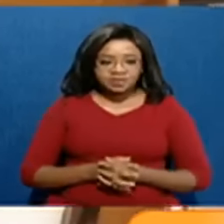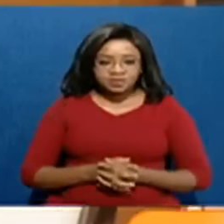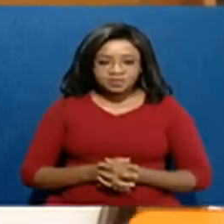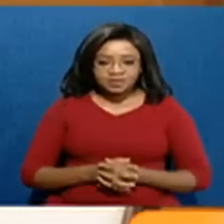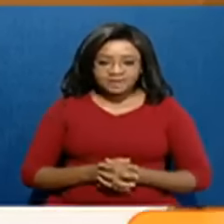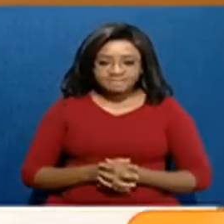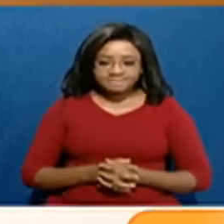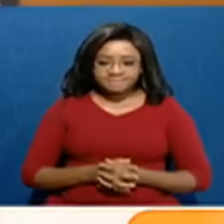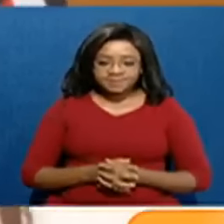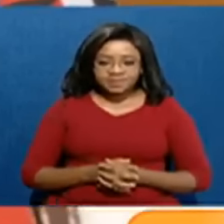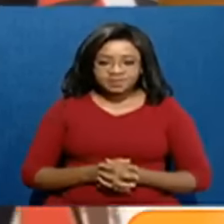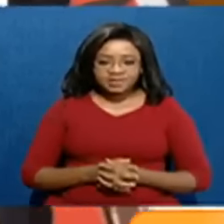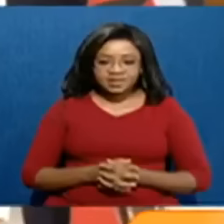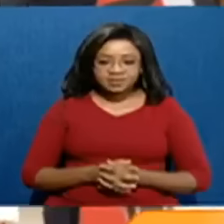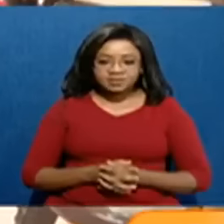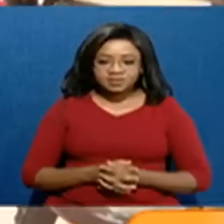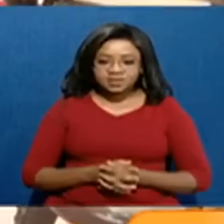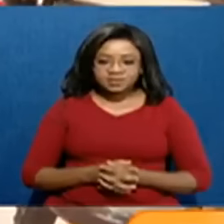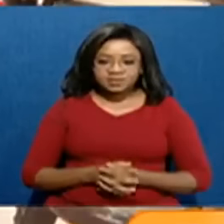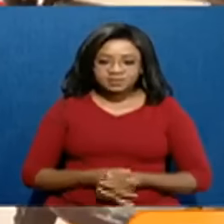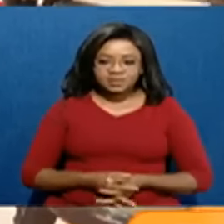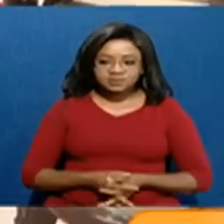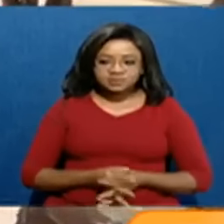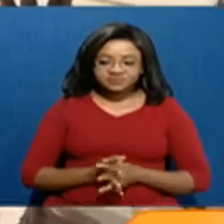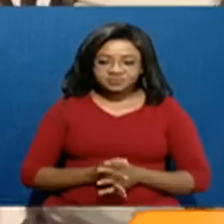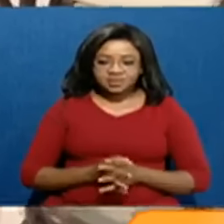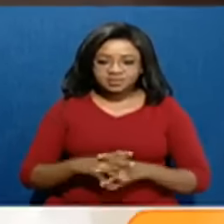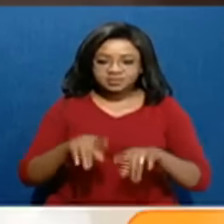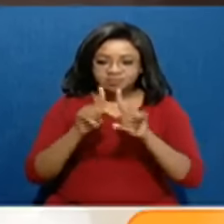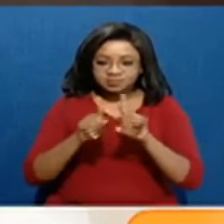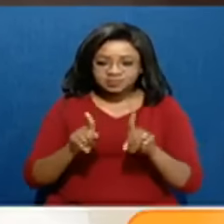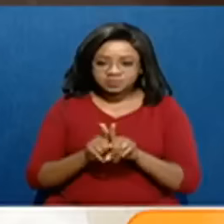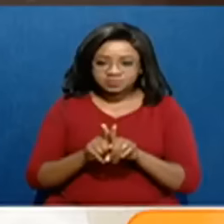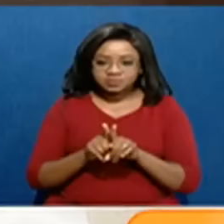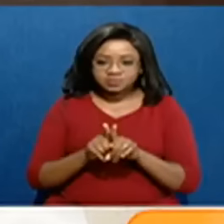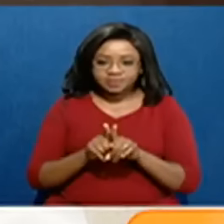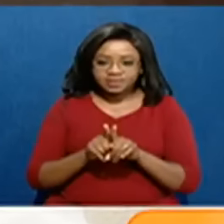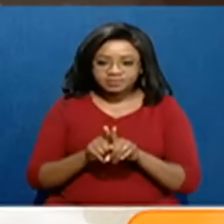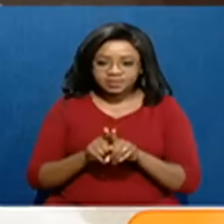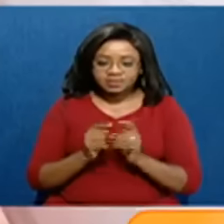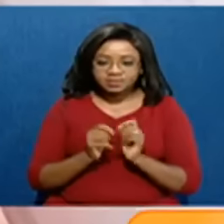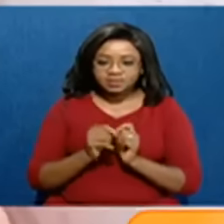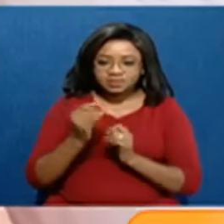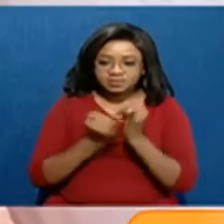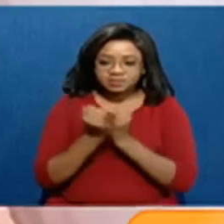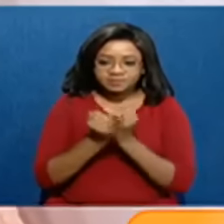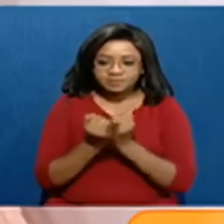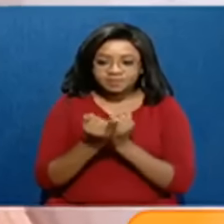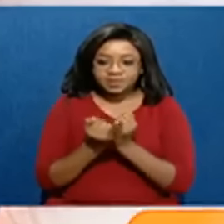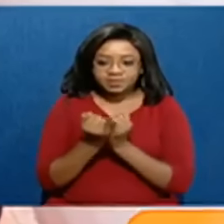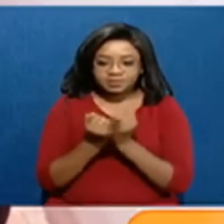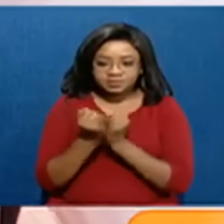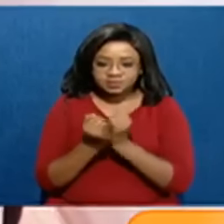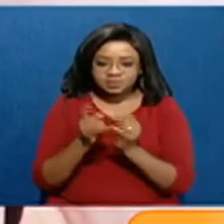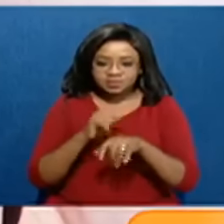The Chief Justice sharply differing with assertions made by President William Ruto on Saturday during a